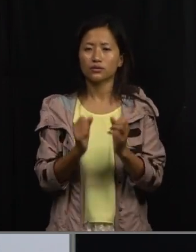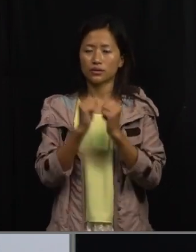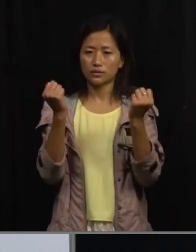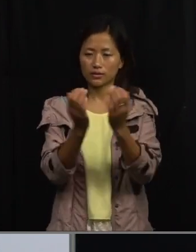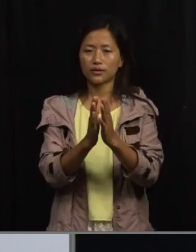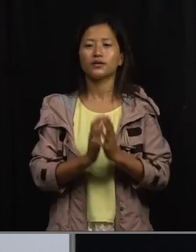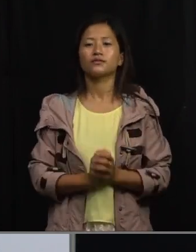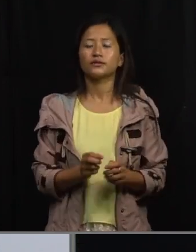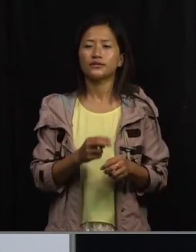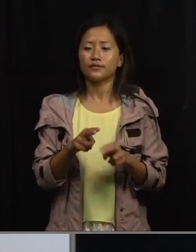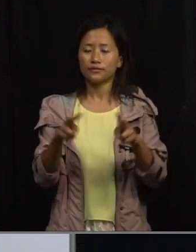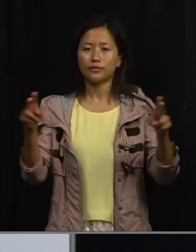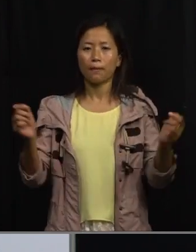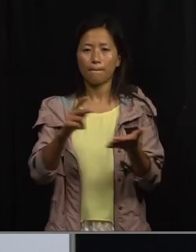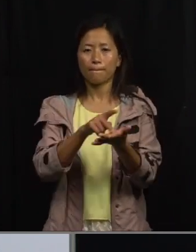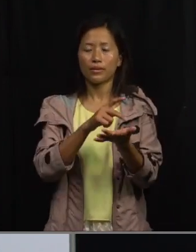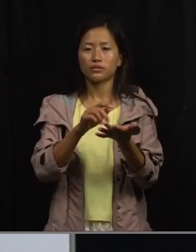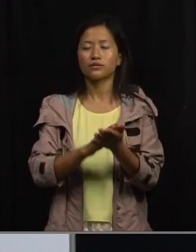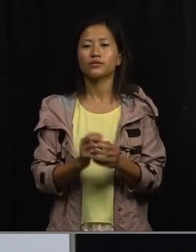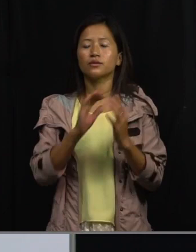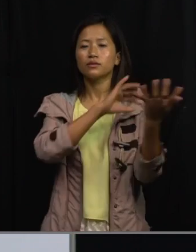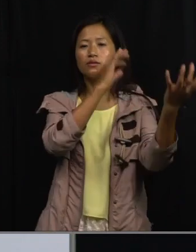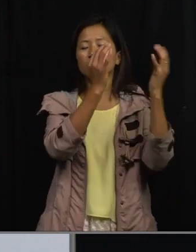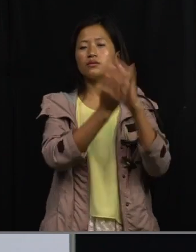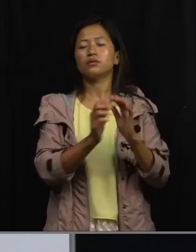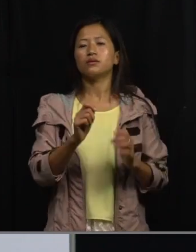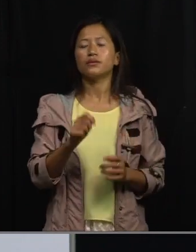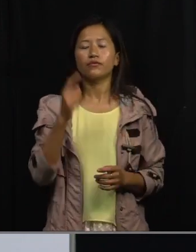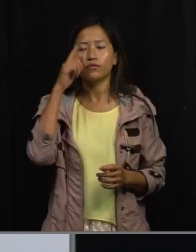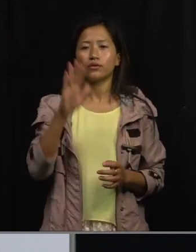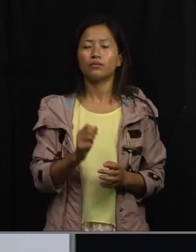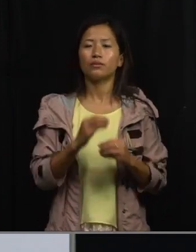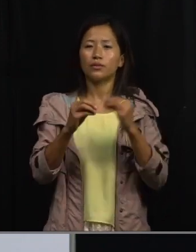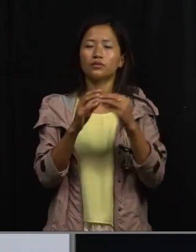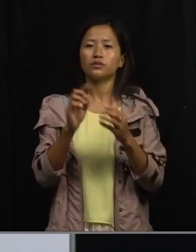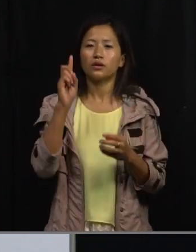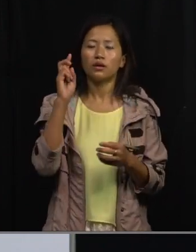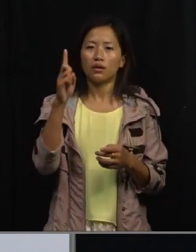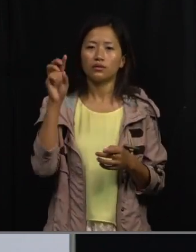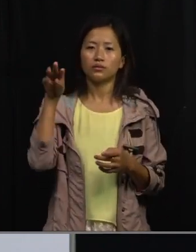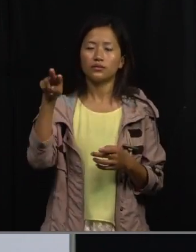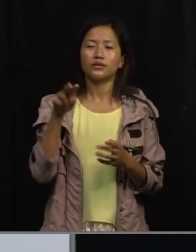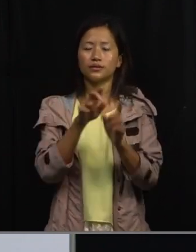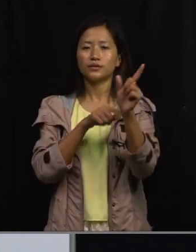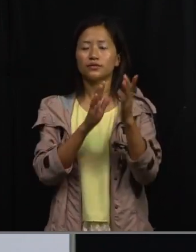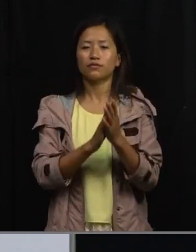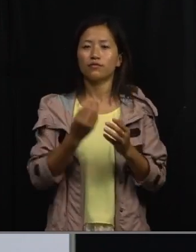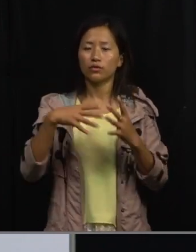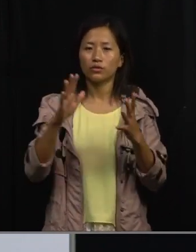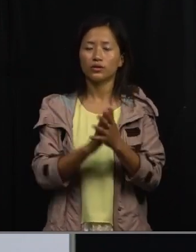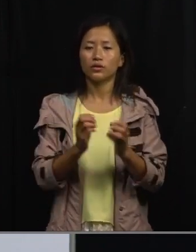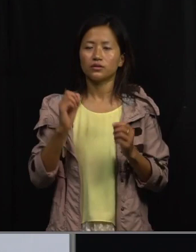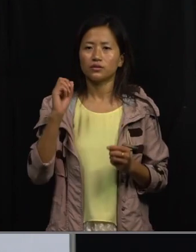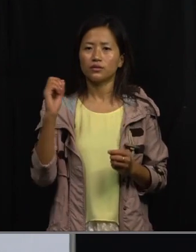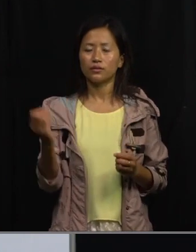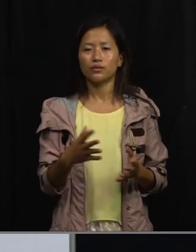to exist in different parts of the world. And for about 100 years, this hunting-gathering society flourished in the